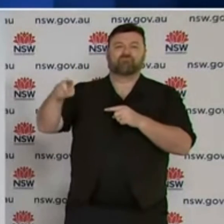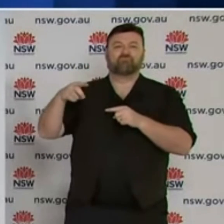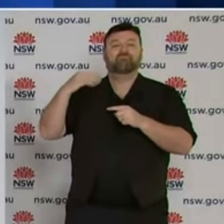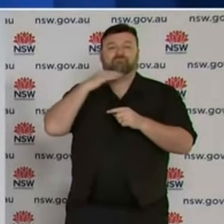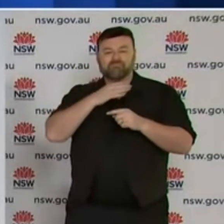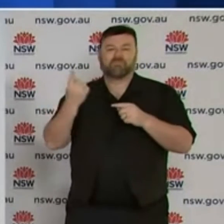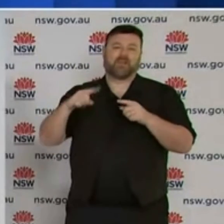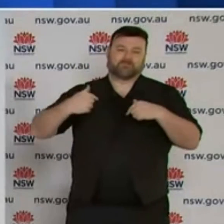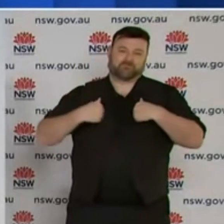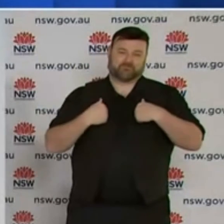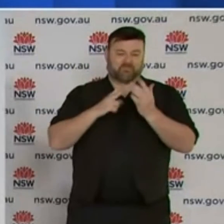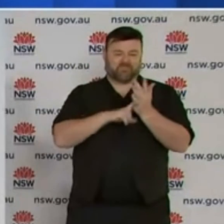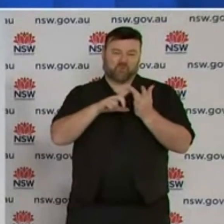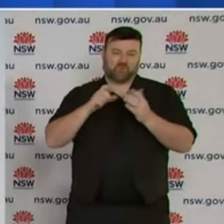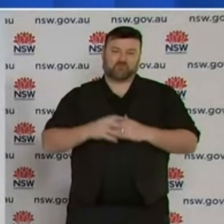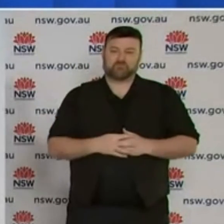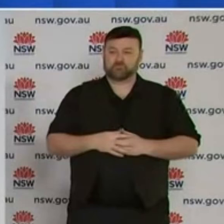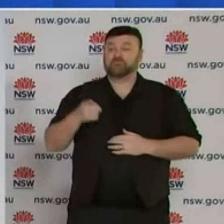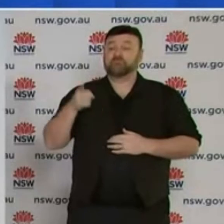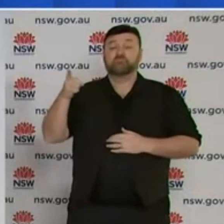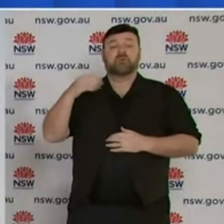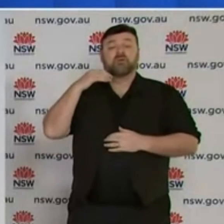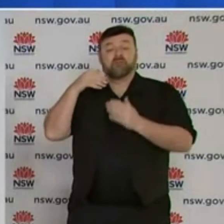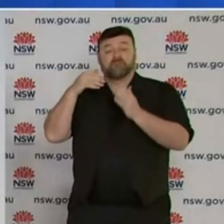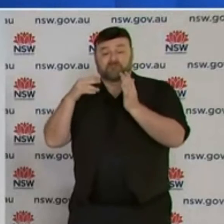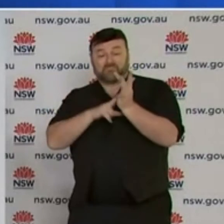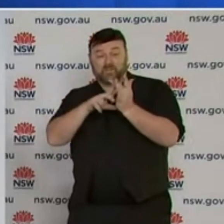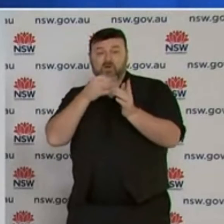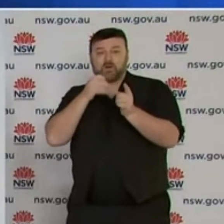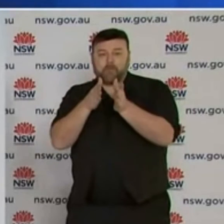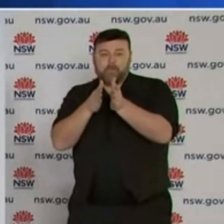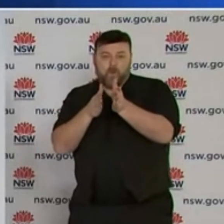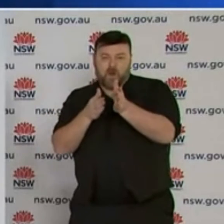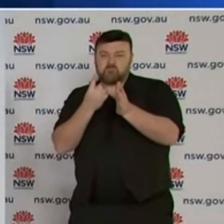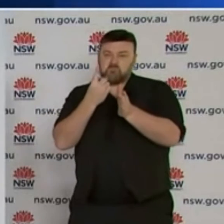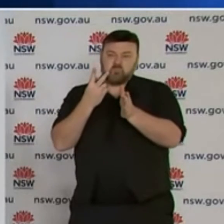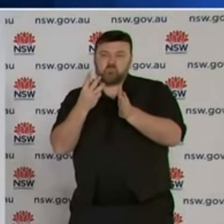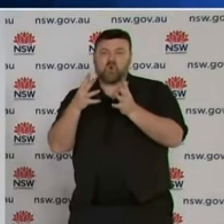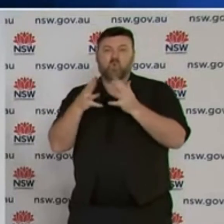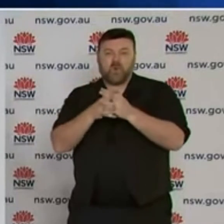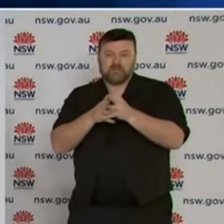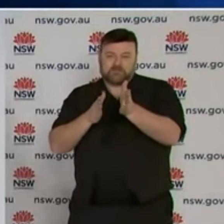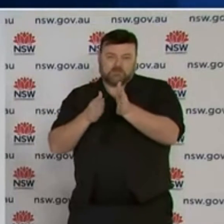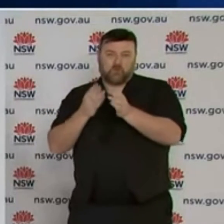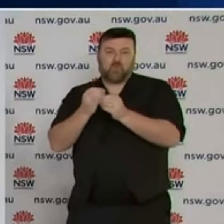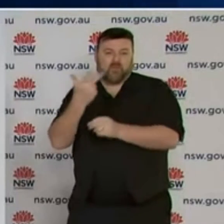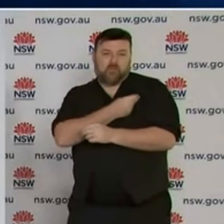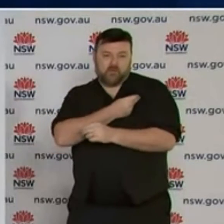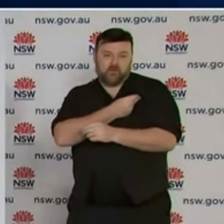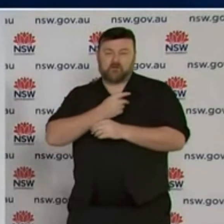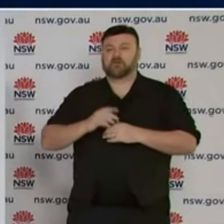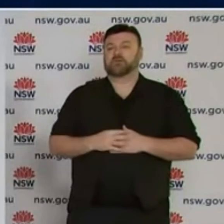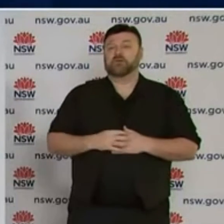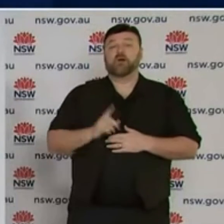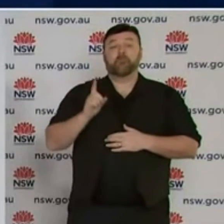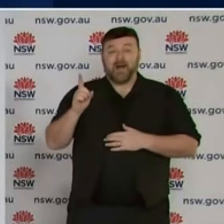when Victoria gets to that stage. They're a couple of weeks behind us, but they're also a couple of weeks behind us in perhaps experiencing the kind of